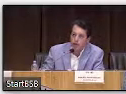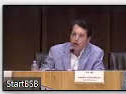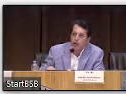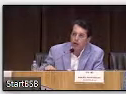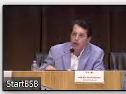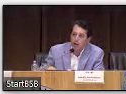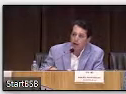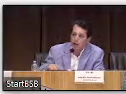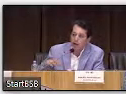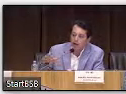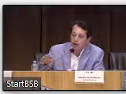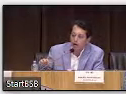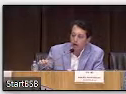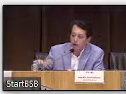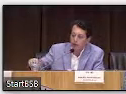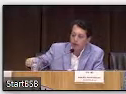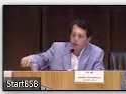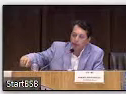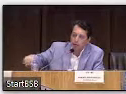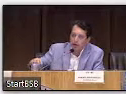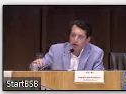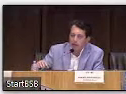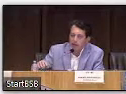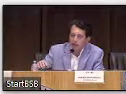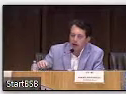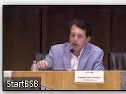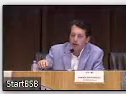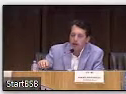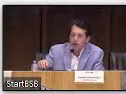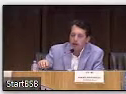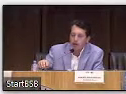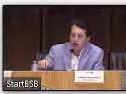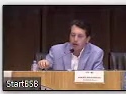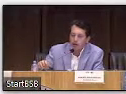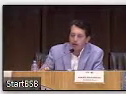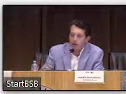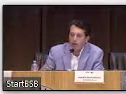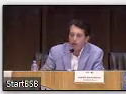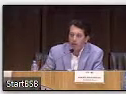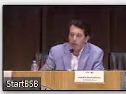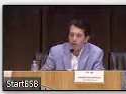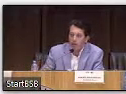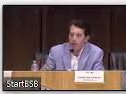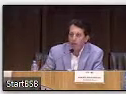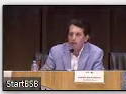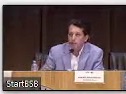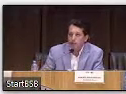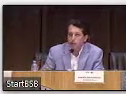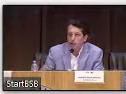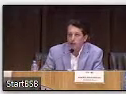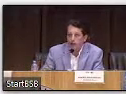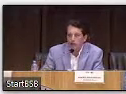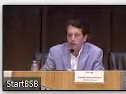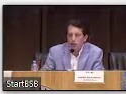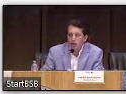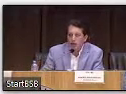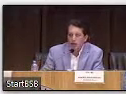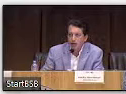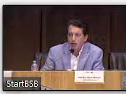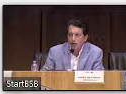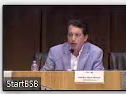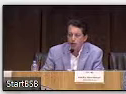the information and allowed that we generate uh, the